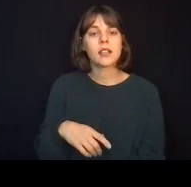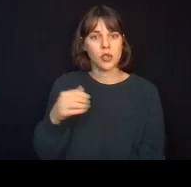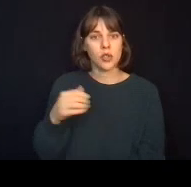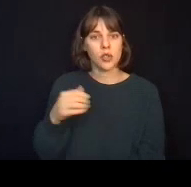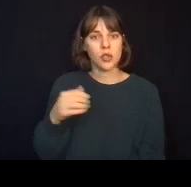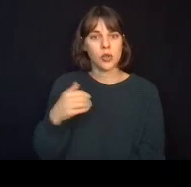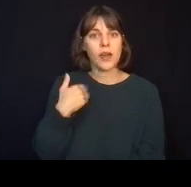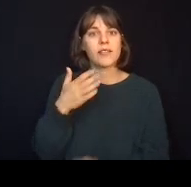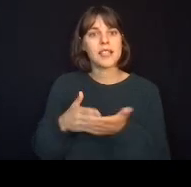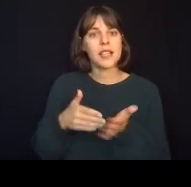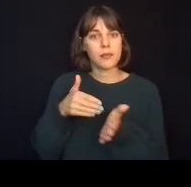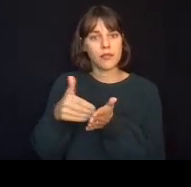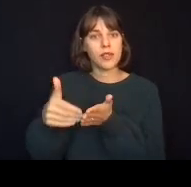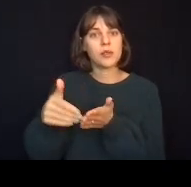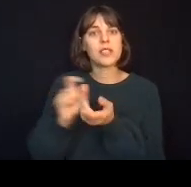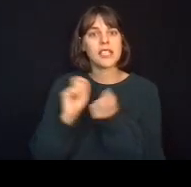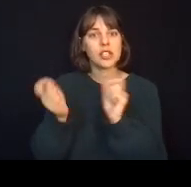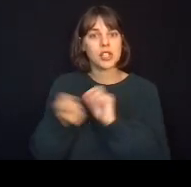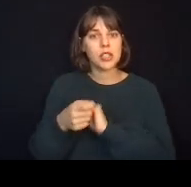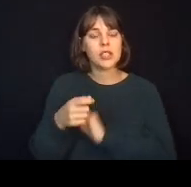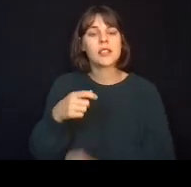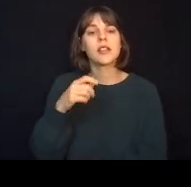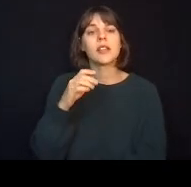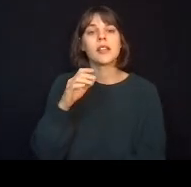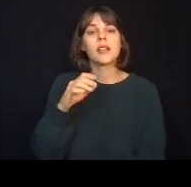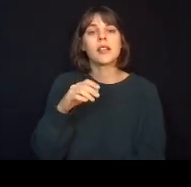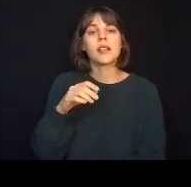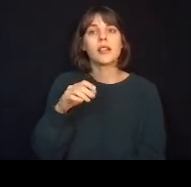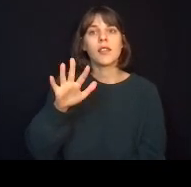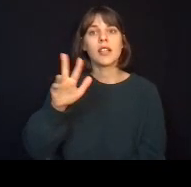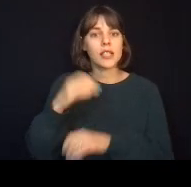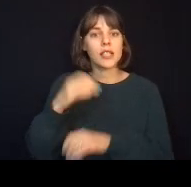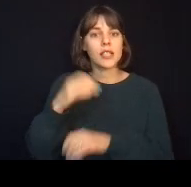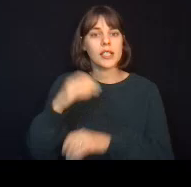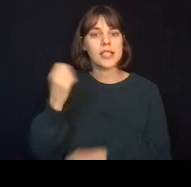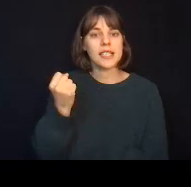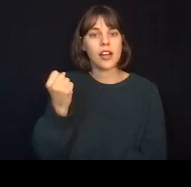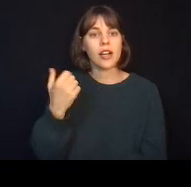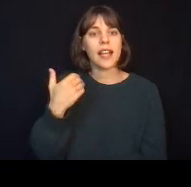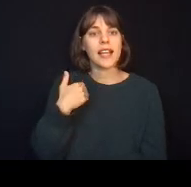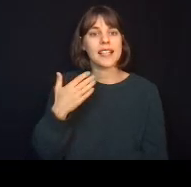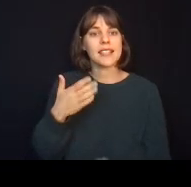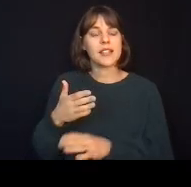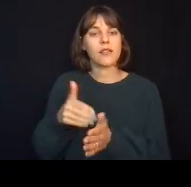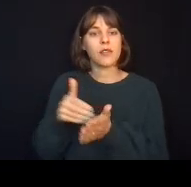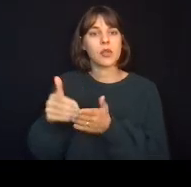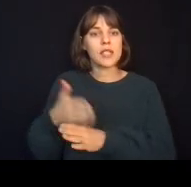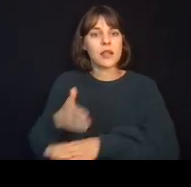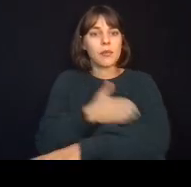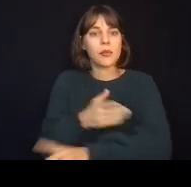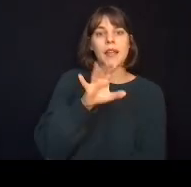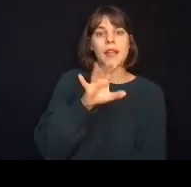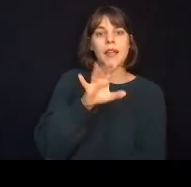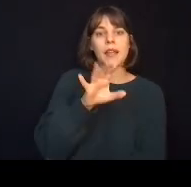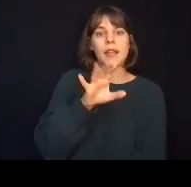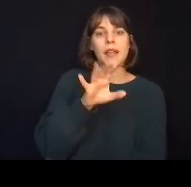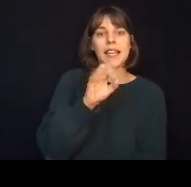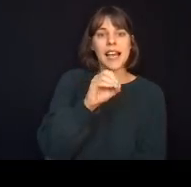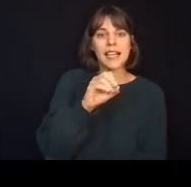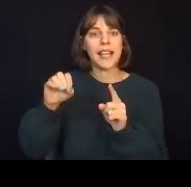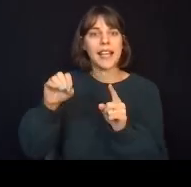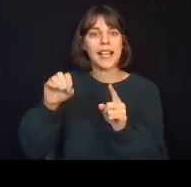frequency changes. The 53 on Saturday has a frequency improvement from 90 minutes to 80 minutes. The 53 on Sunday from